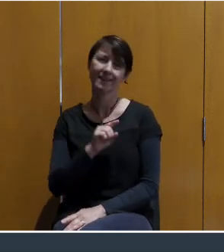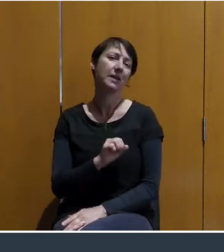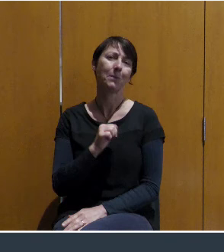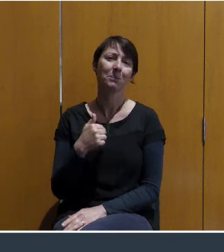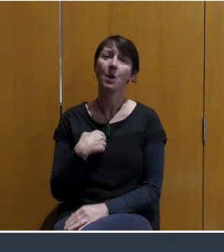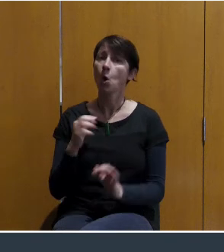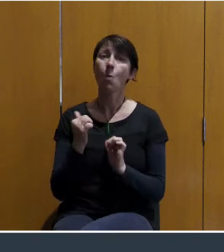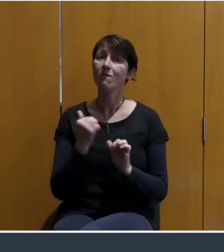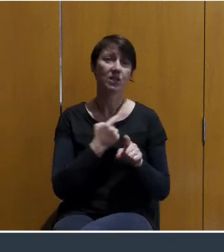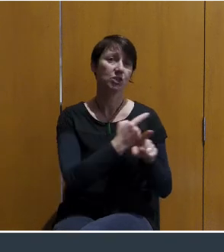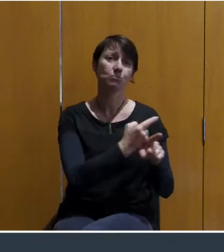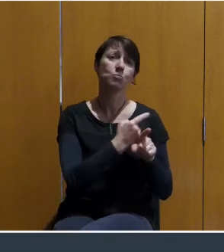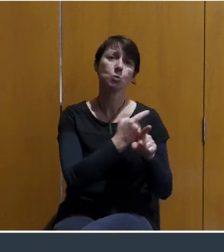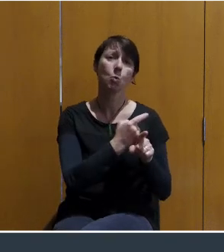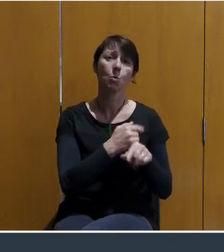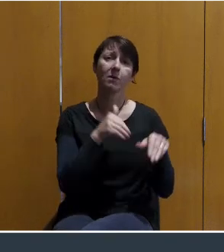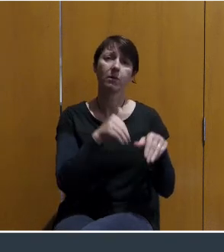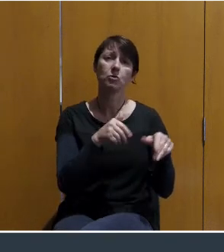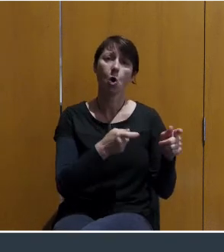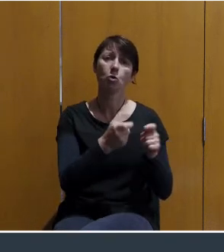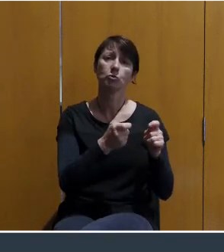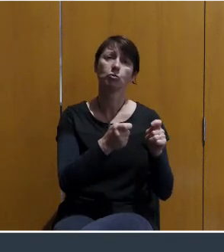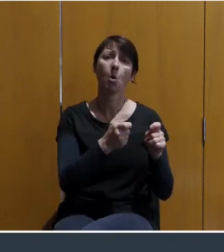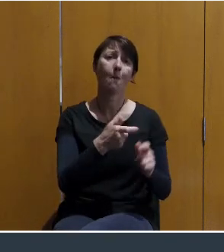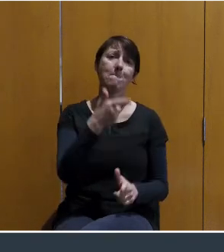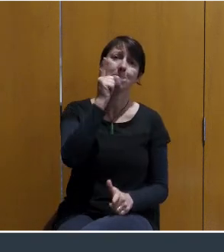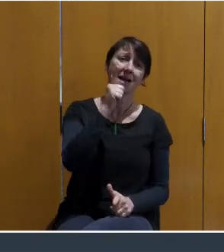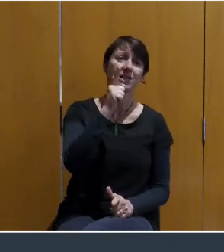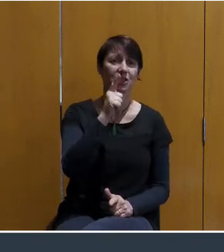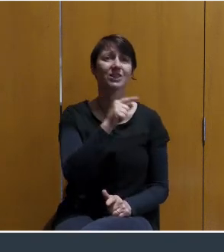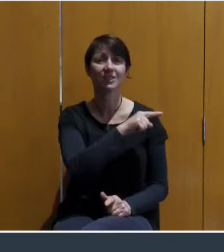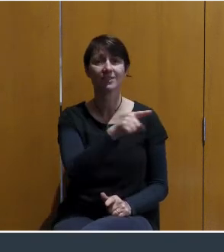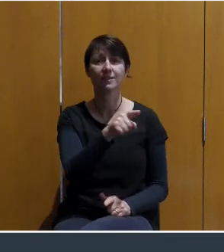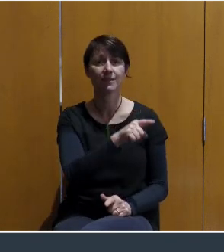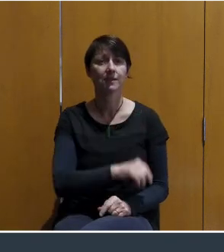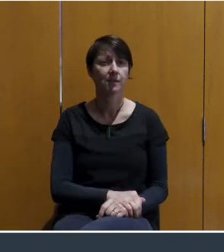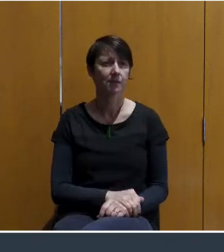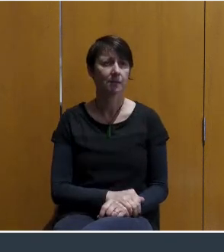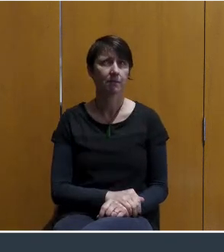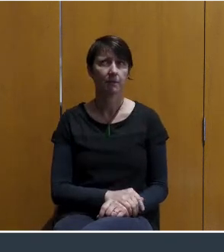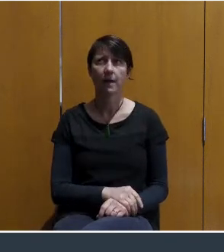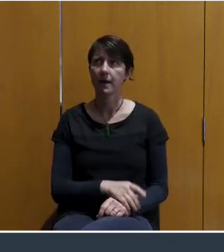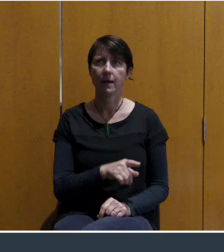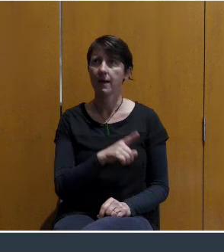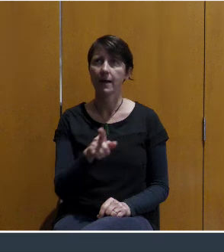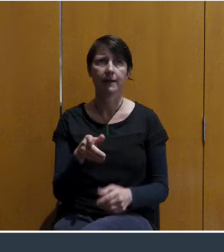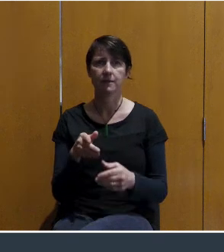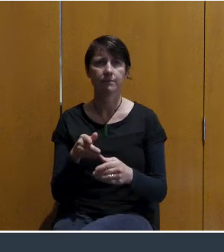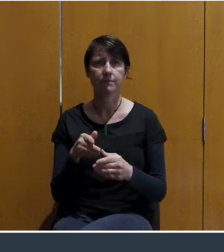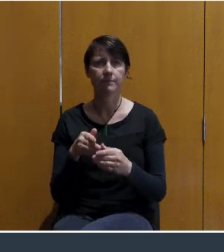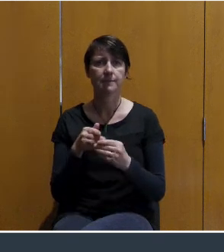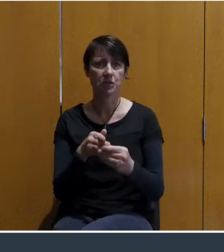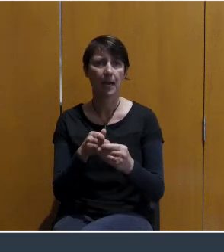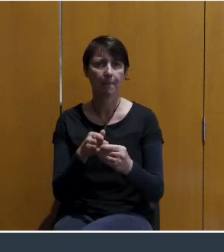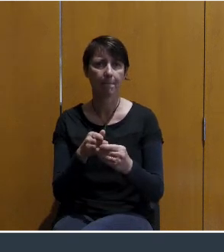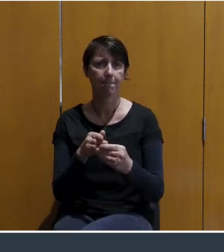dog control officers and the reserve manager and road reserve team leader, and they don't have any